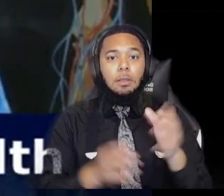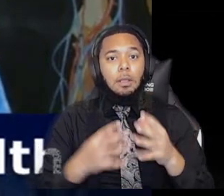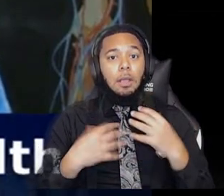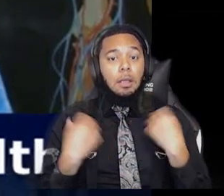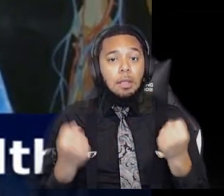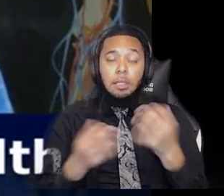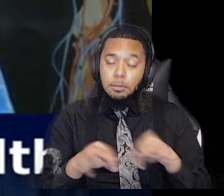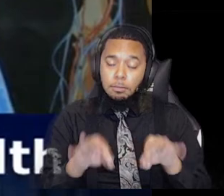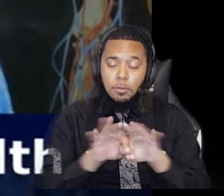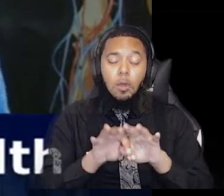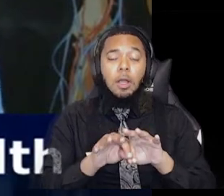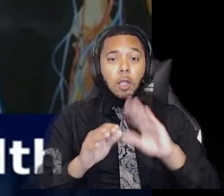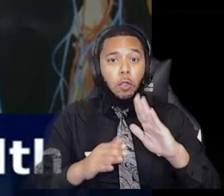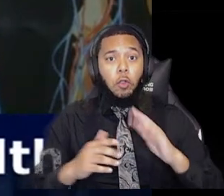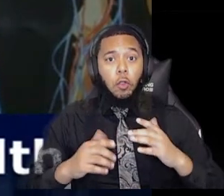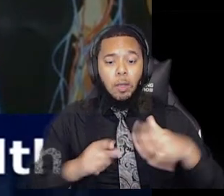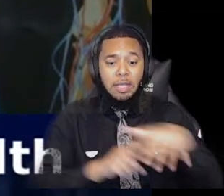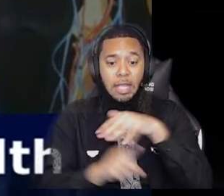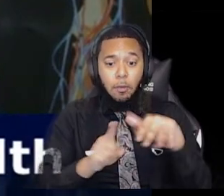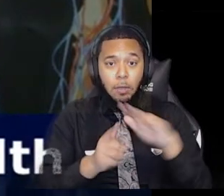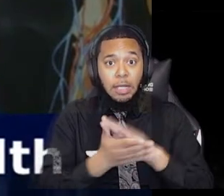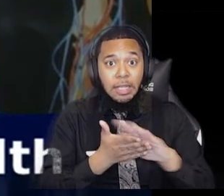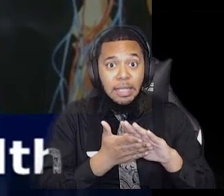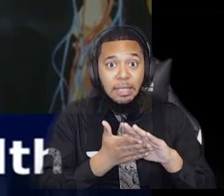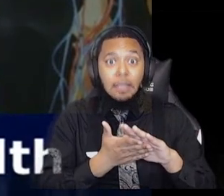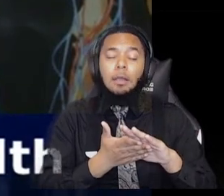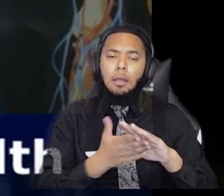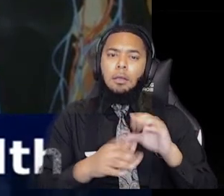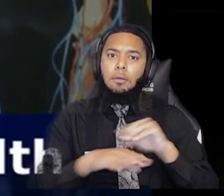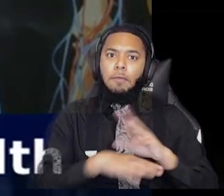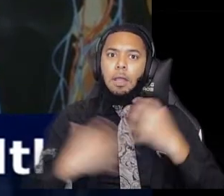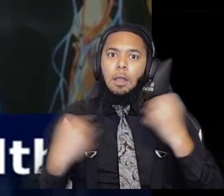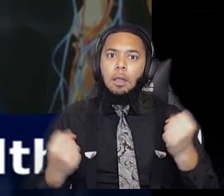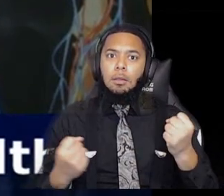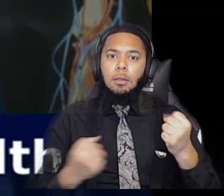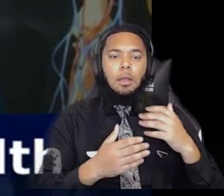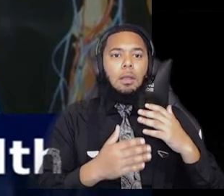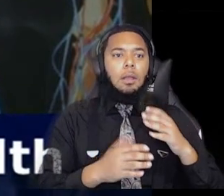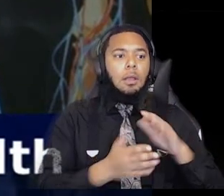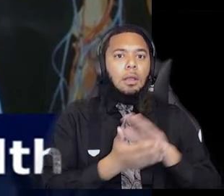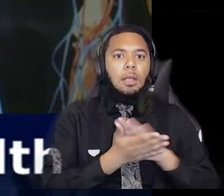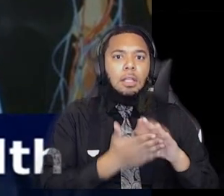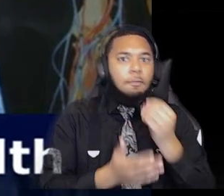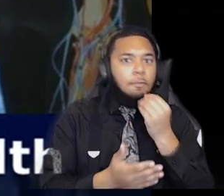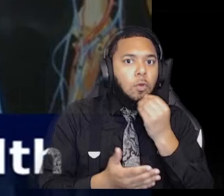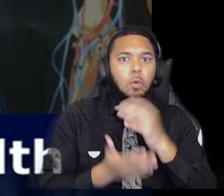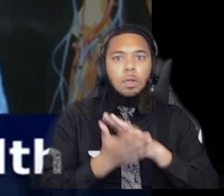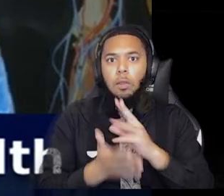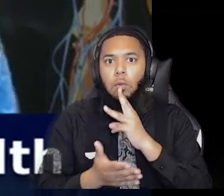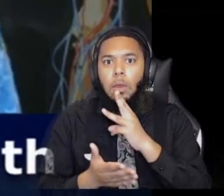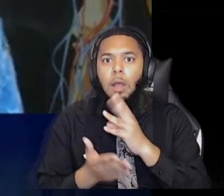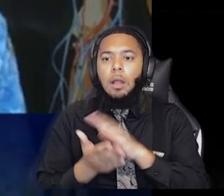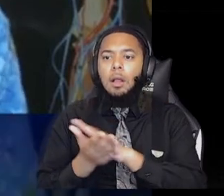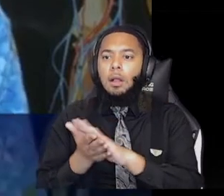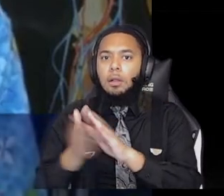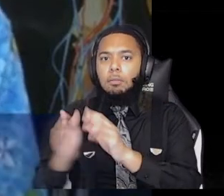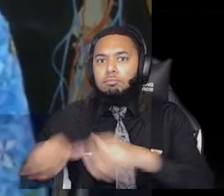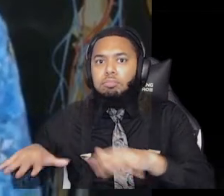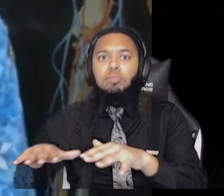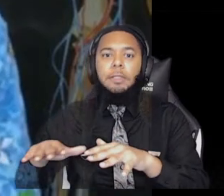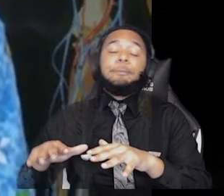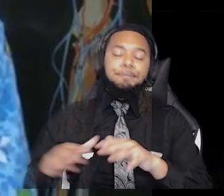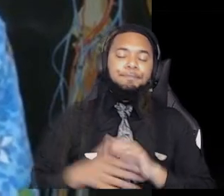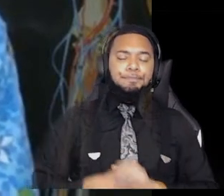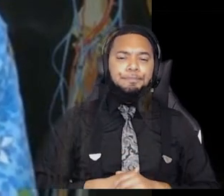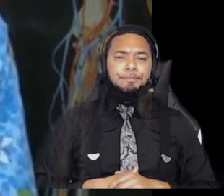impact on your health. That means clean food, clean water, clean land. And so now,